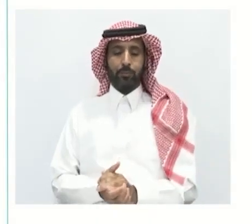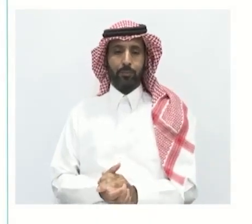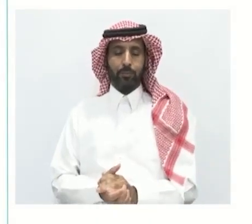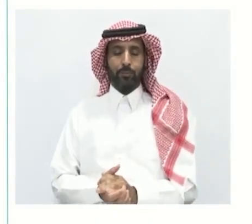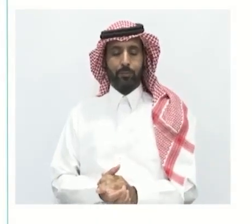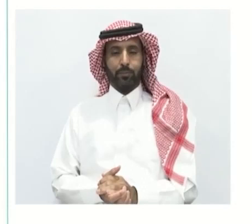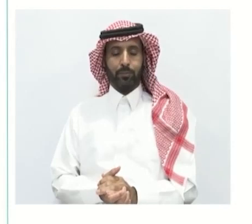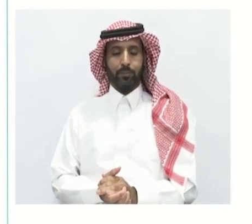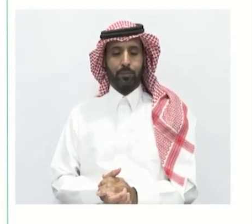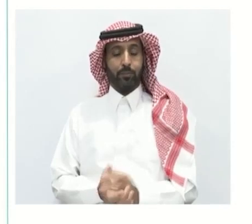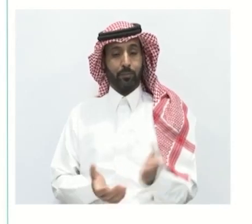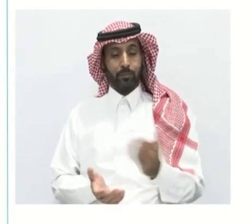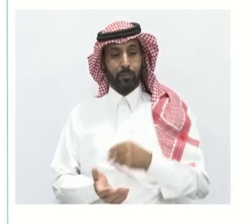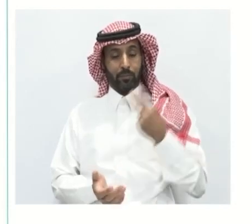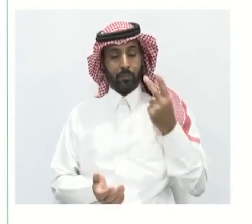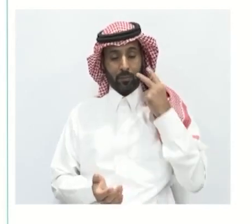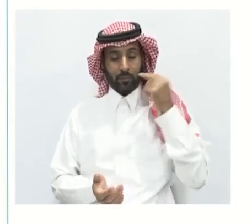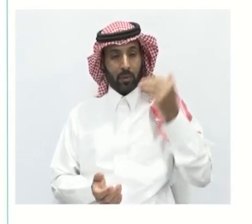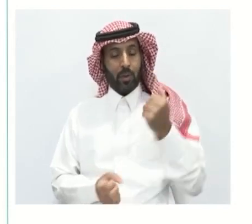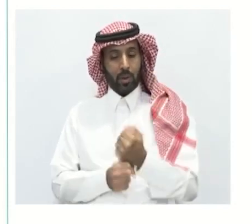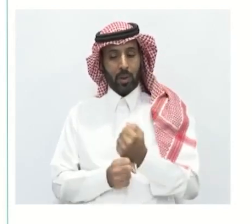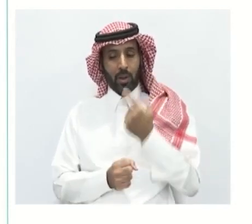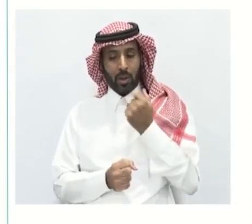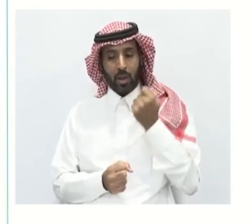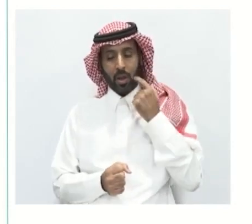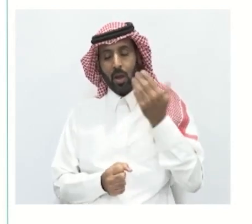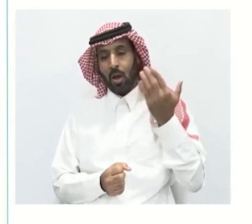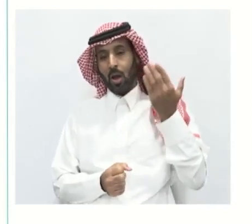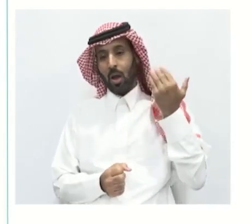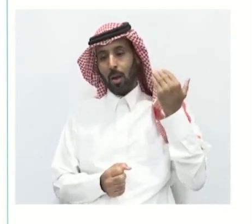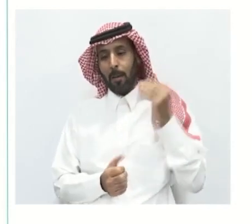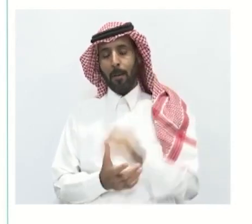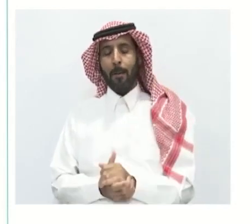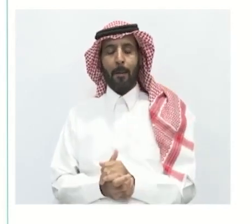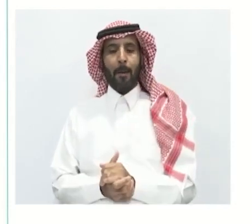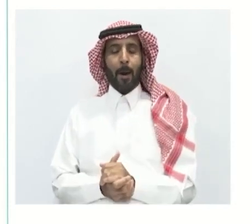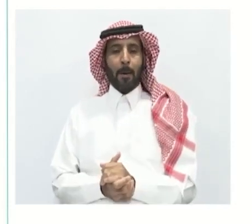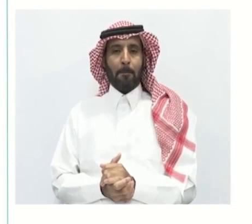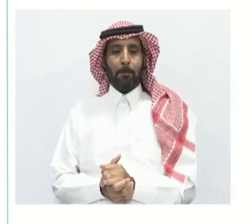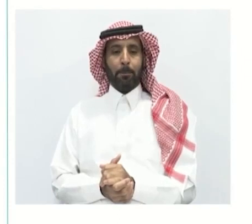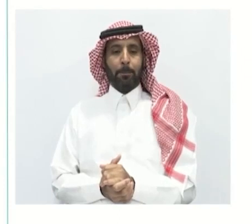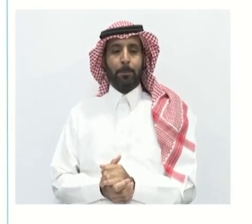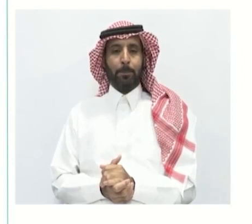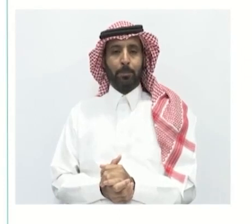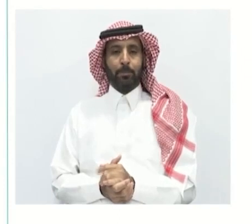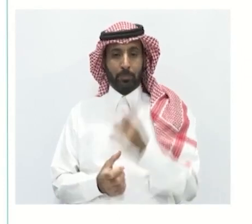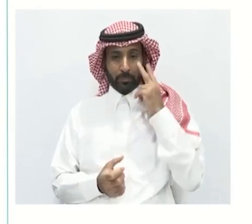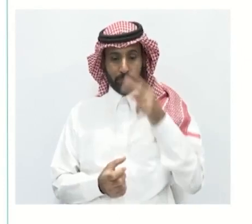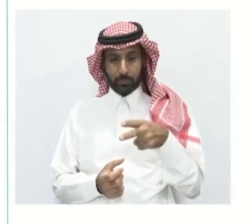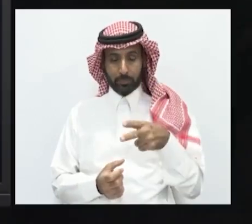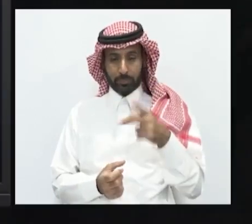The second part here, the simple past tense, regular and irregular verbs. So please focus